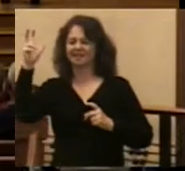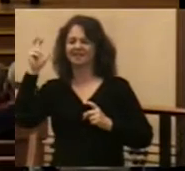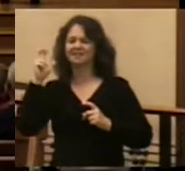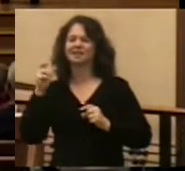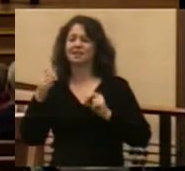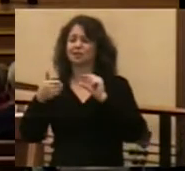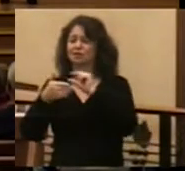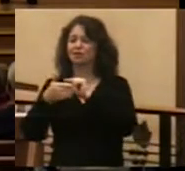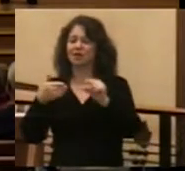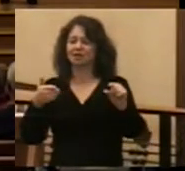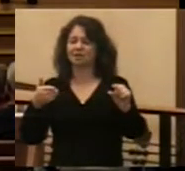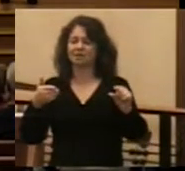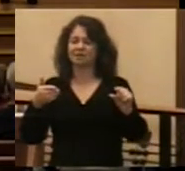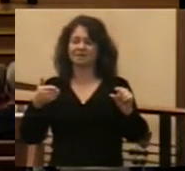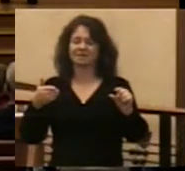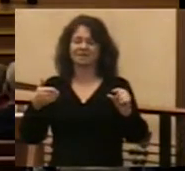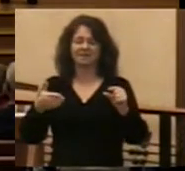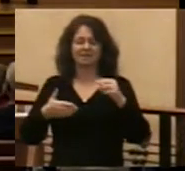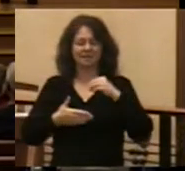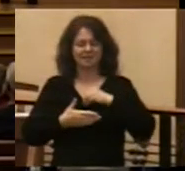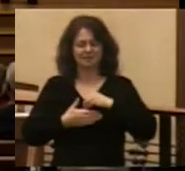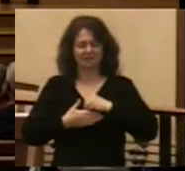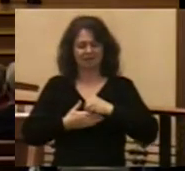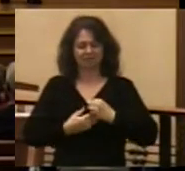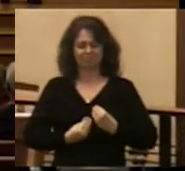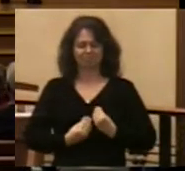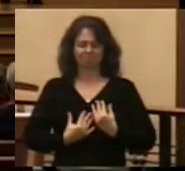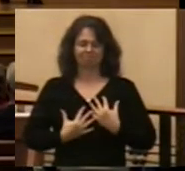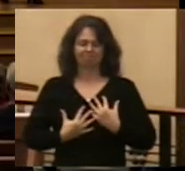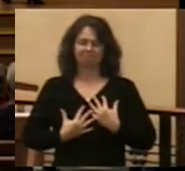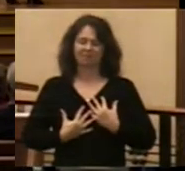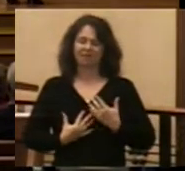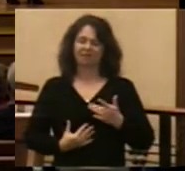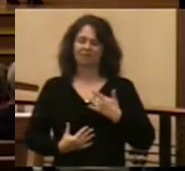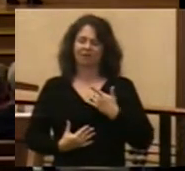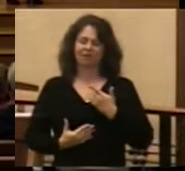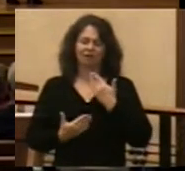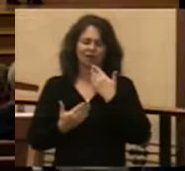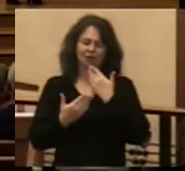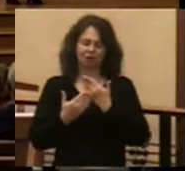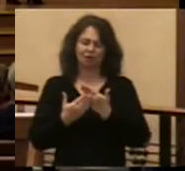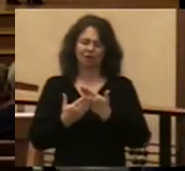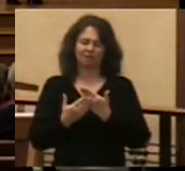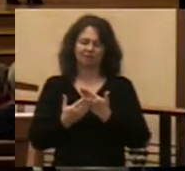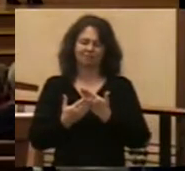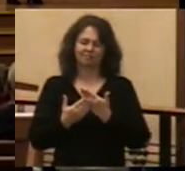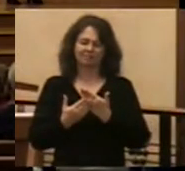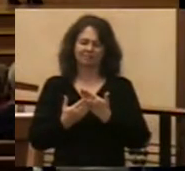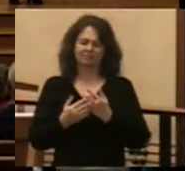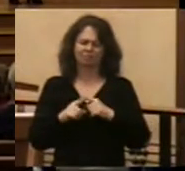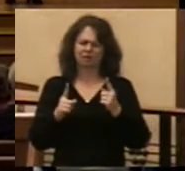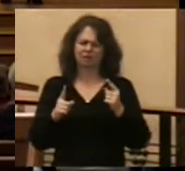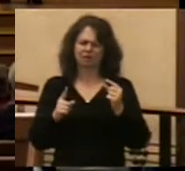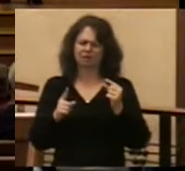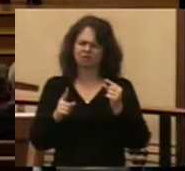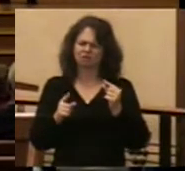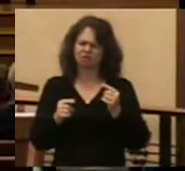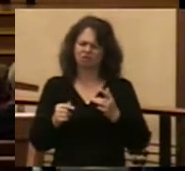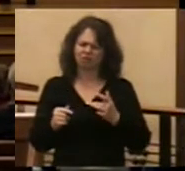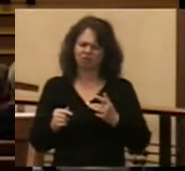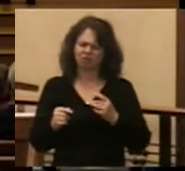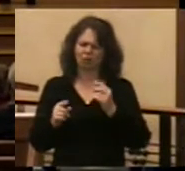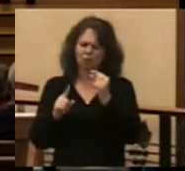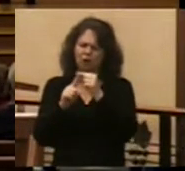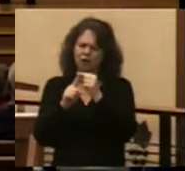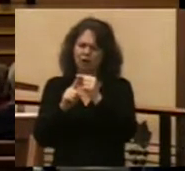spouse, suddenly had a whole new meaning to me on that morning. But then there was that word of promise and